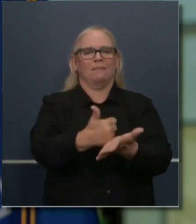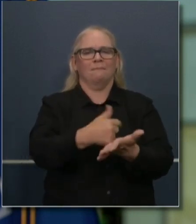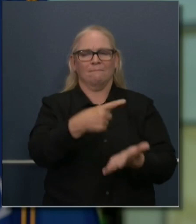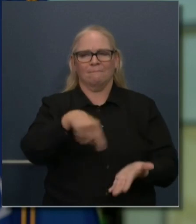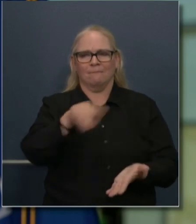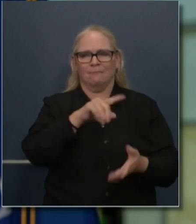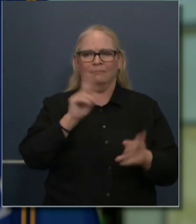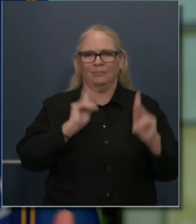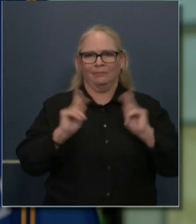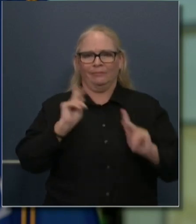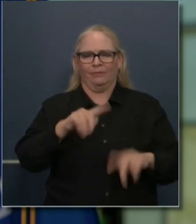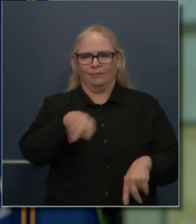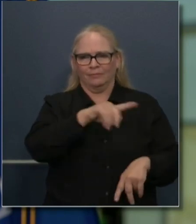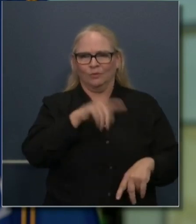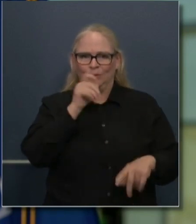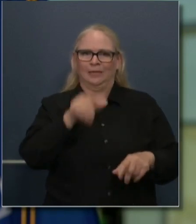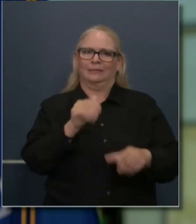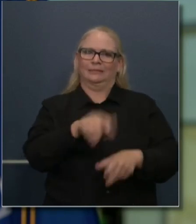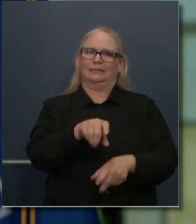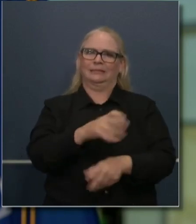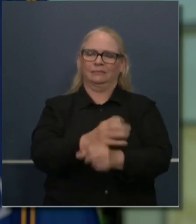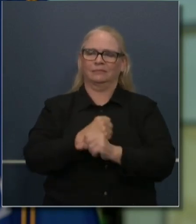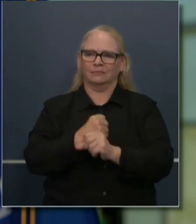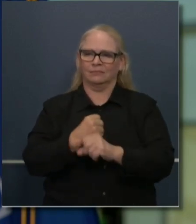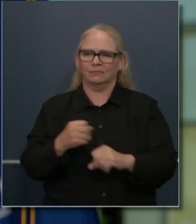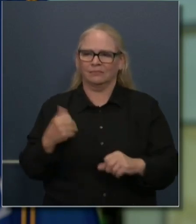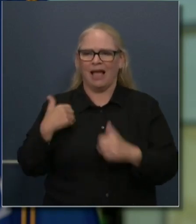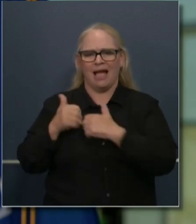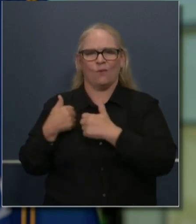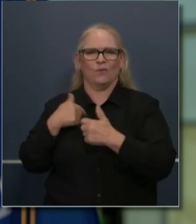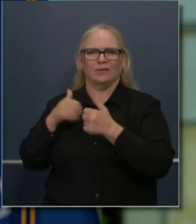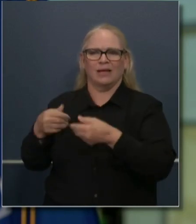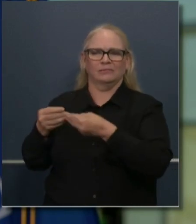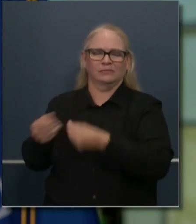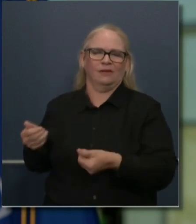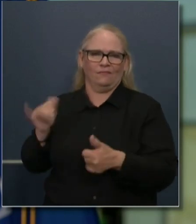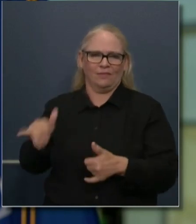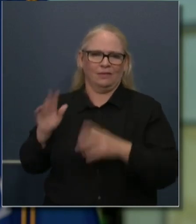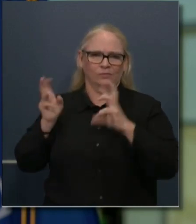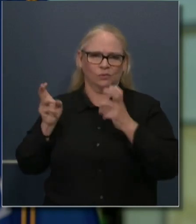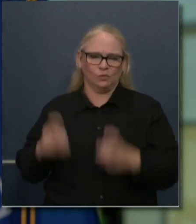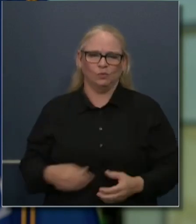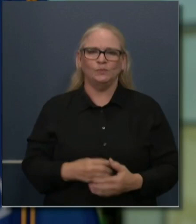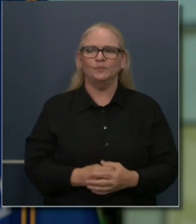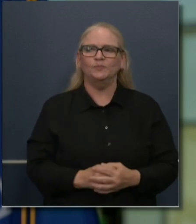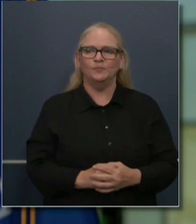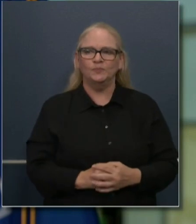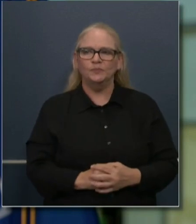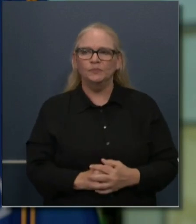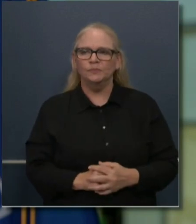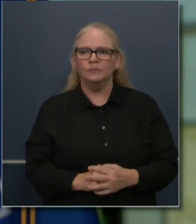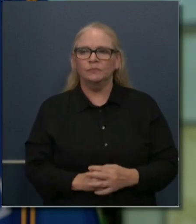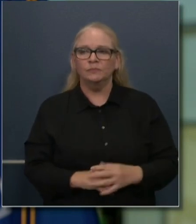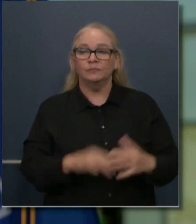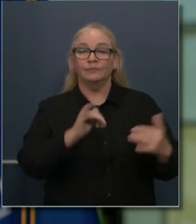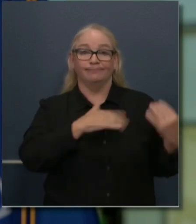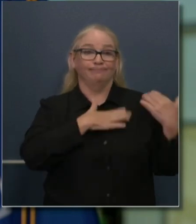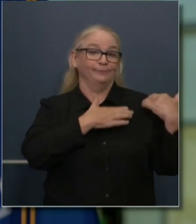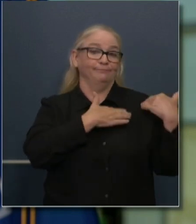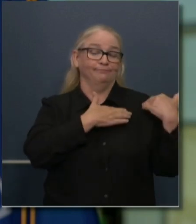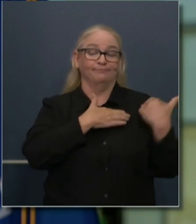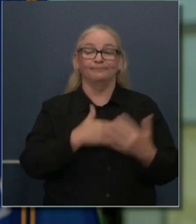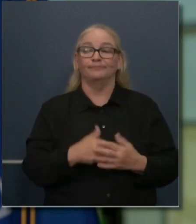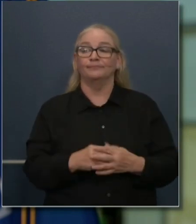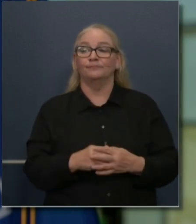problem, but how we solve the problem once and for all. And that's my responsibility as governor. I look forward